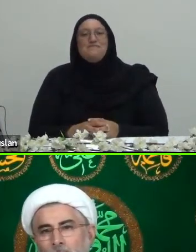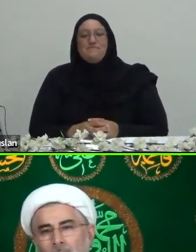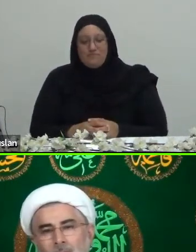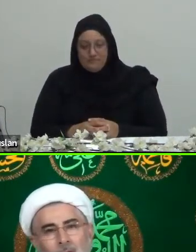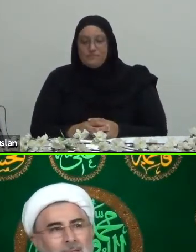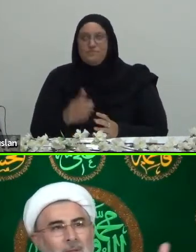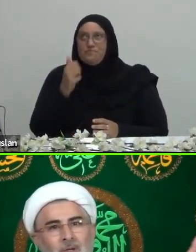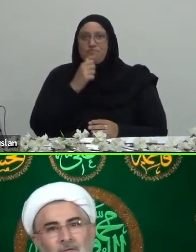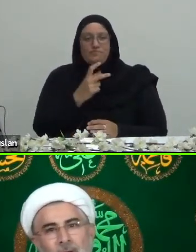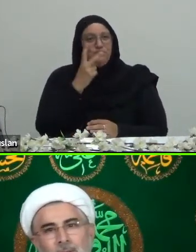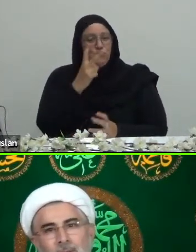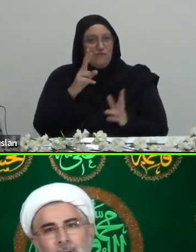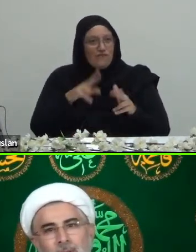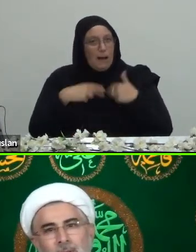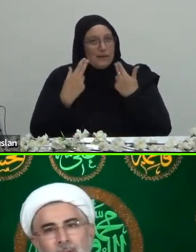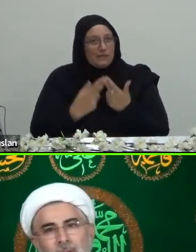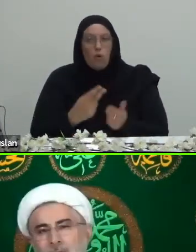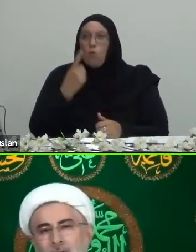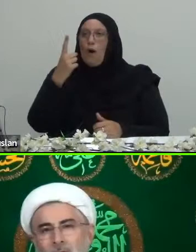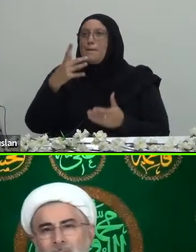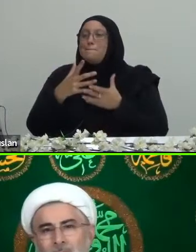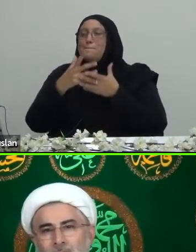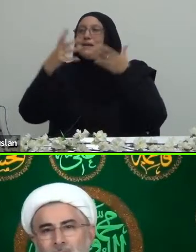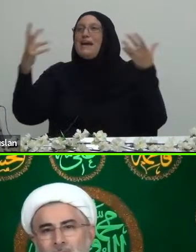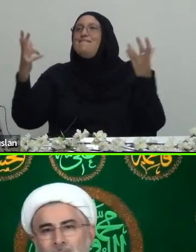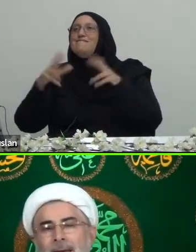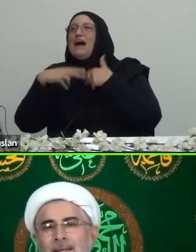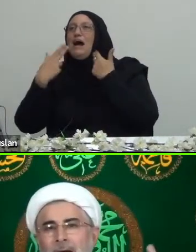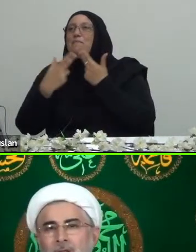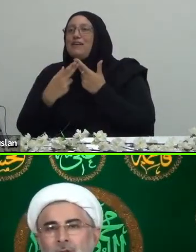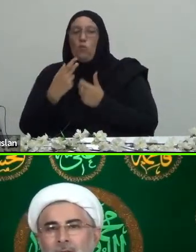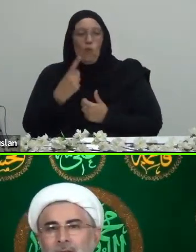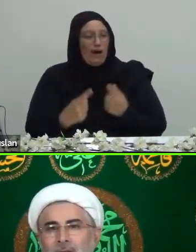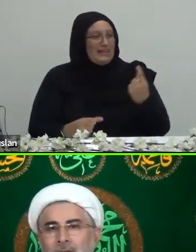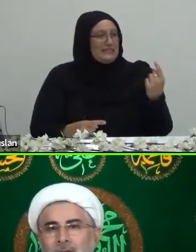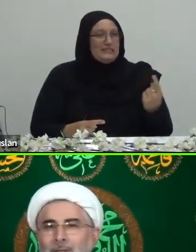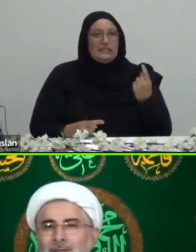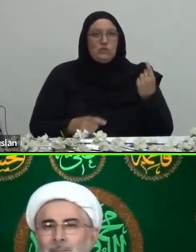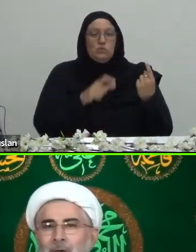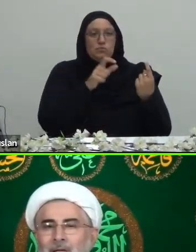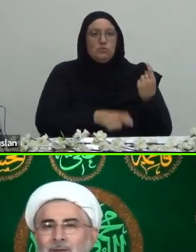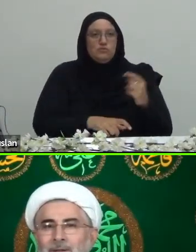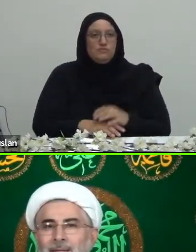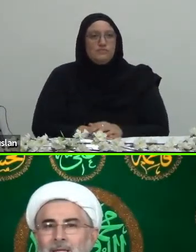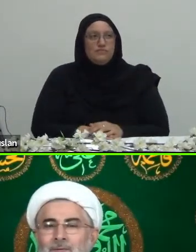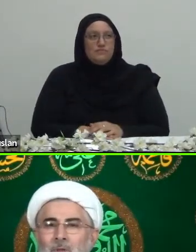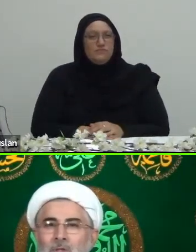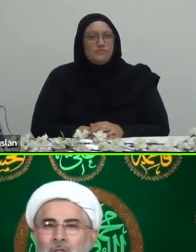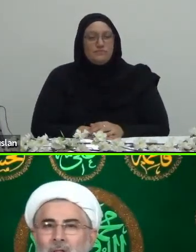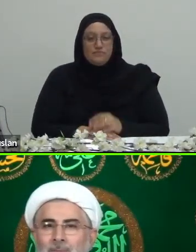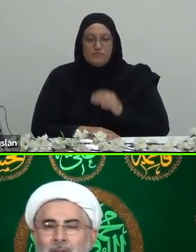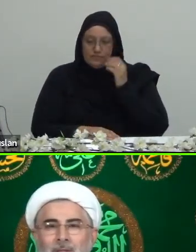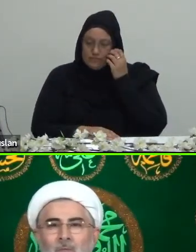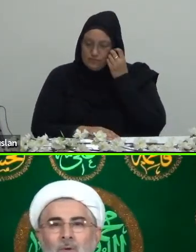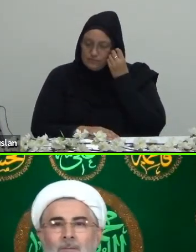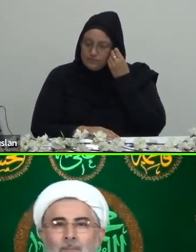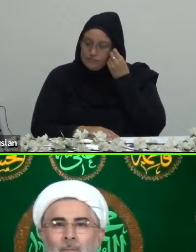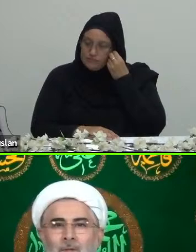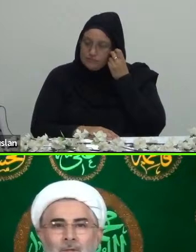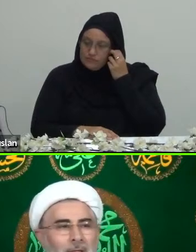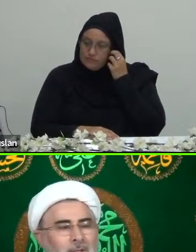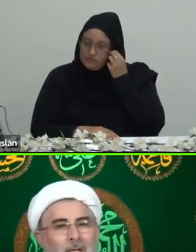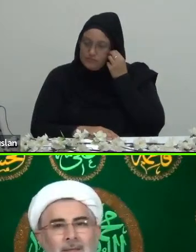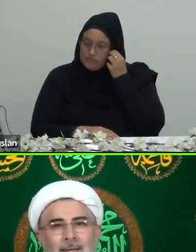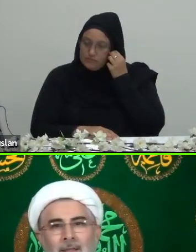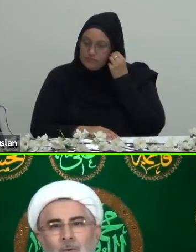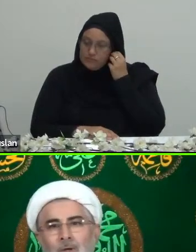families. One has a big family, another one is a single person. Naturally, the government, the benefit that gives the single person will be